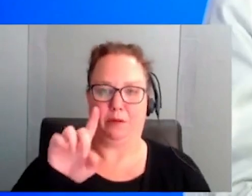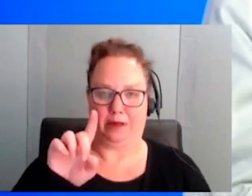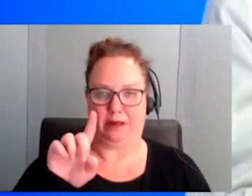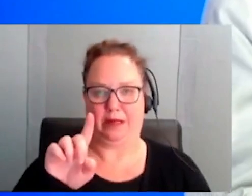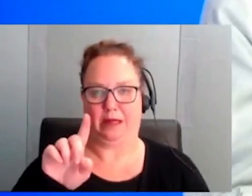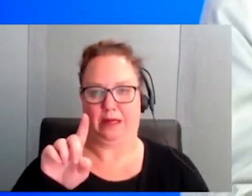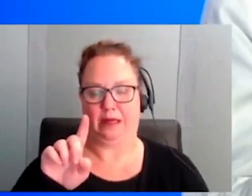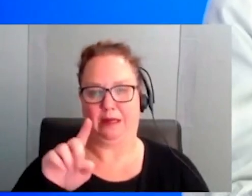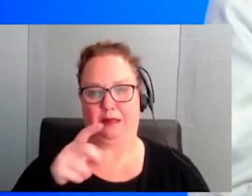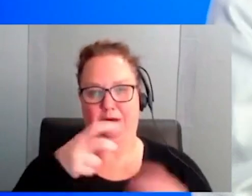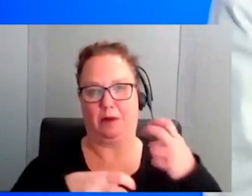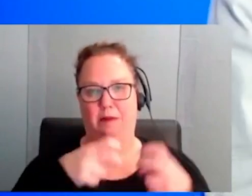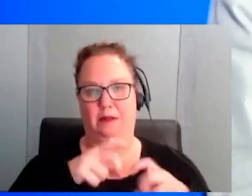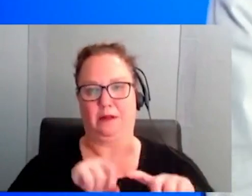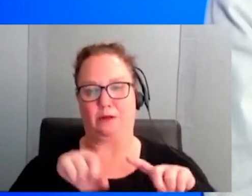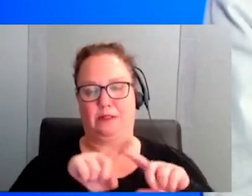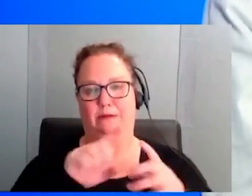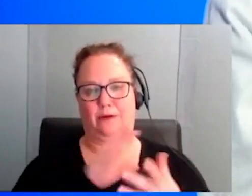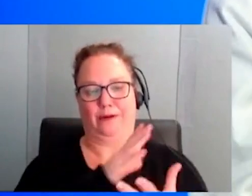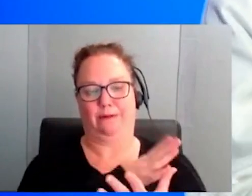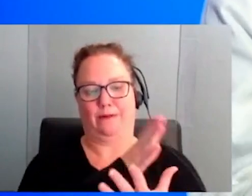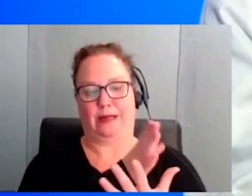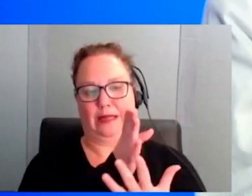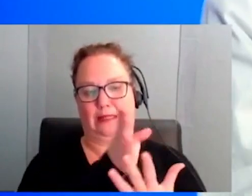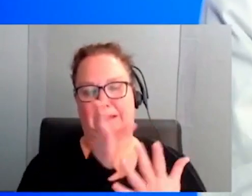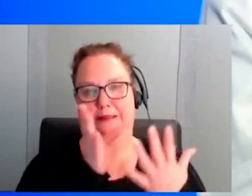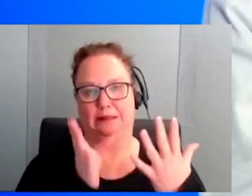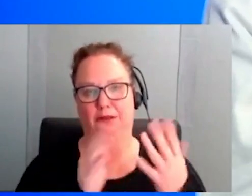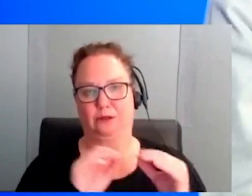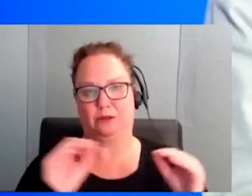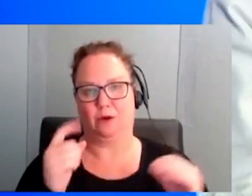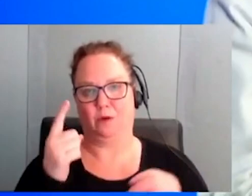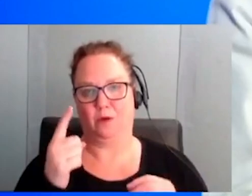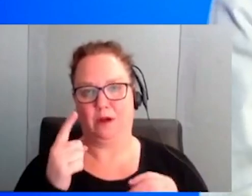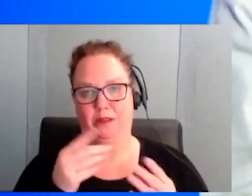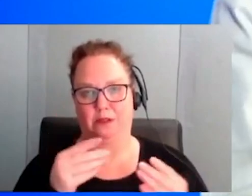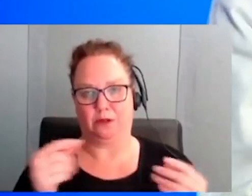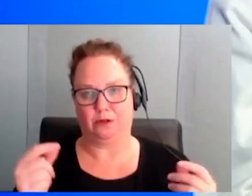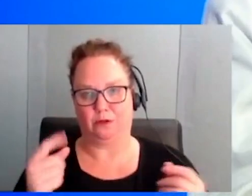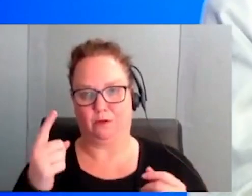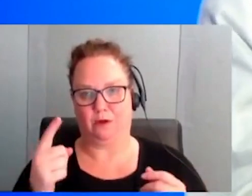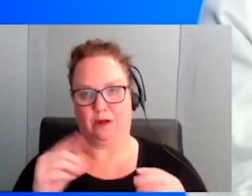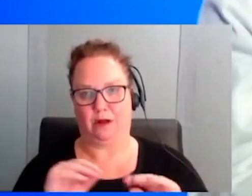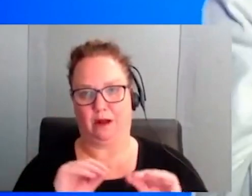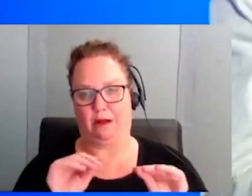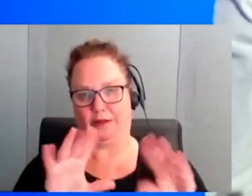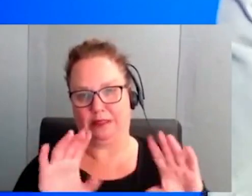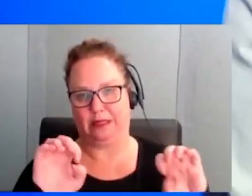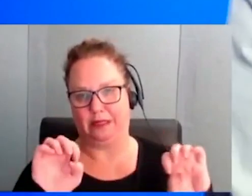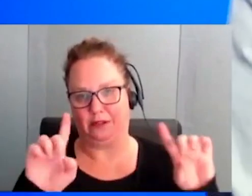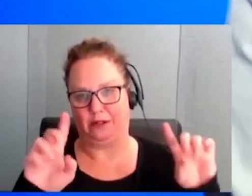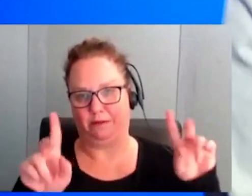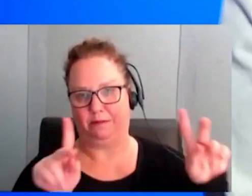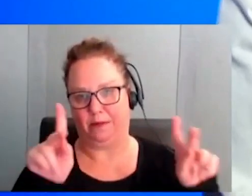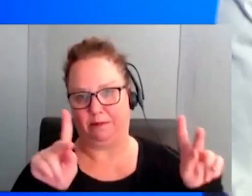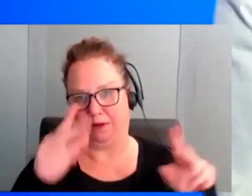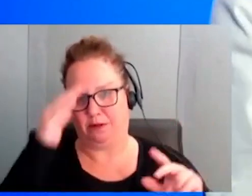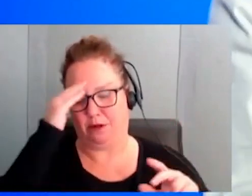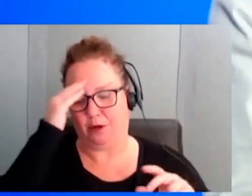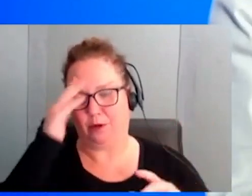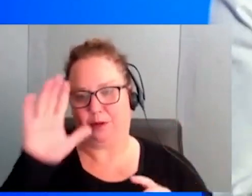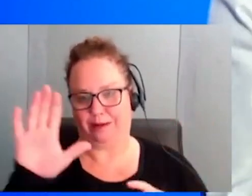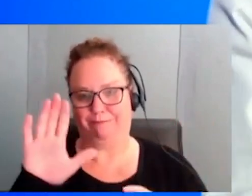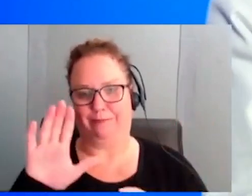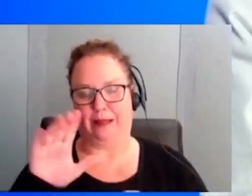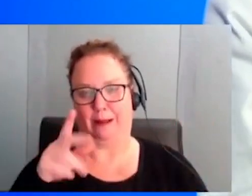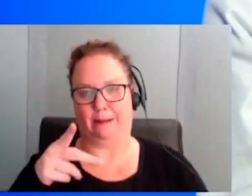different phases to approaching it, right? There's no one single solution. One obviously is education, making sure people know that the fentanyl's out there. Another